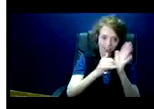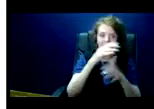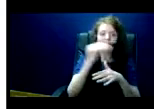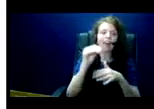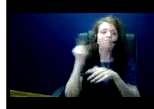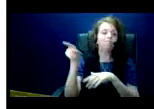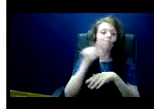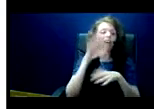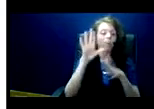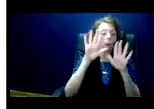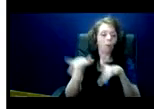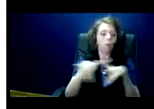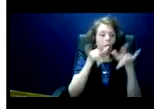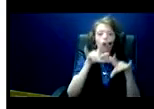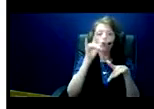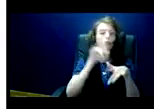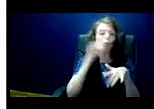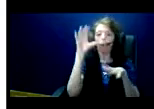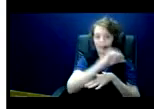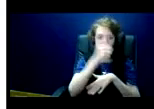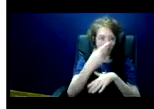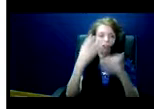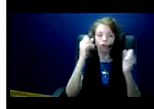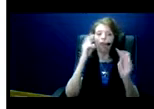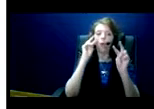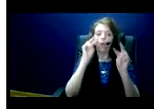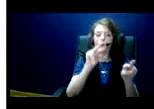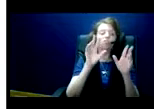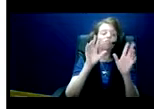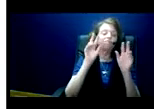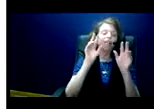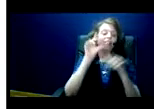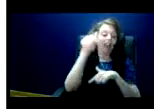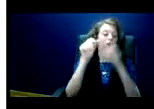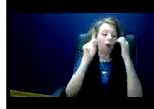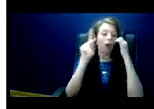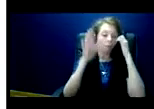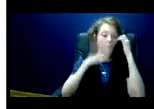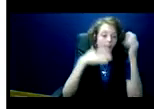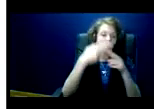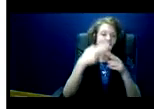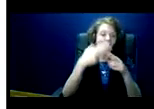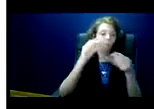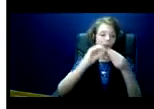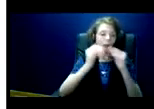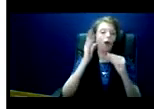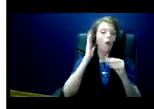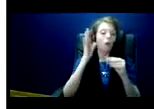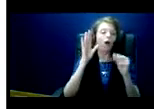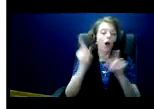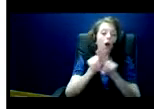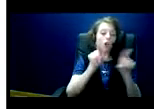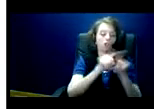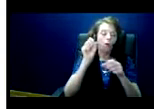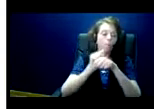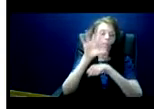it's getting recorded, so you won't miss anything. You can watch it later. And there's my name and number, which I will also chat out. If you get